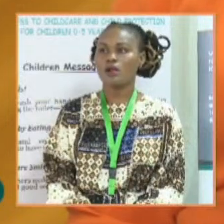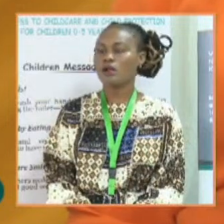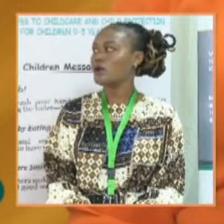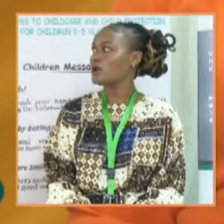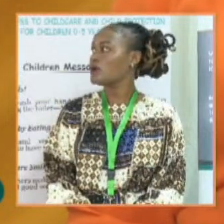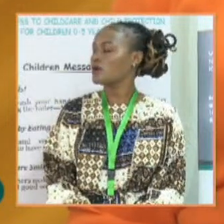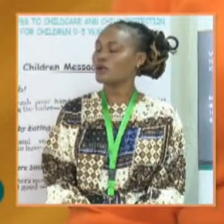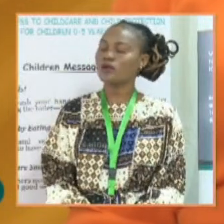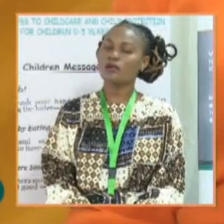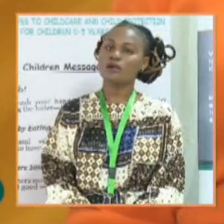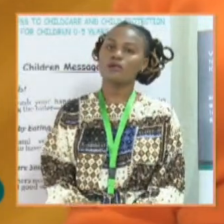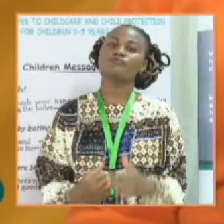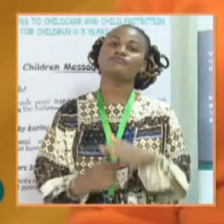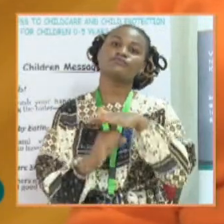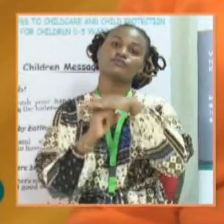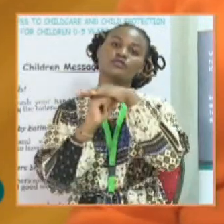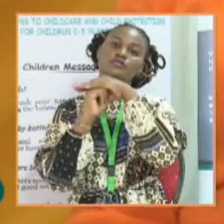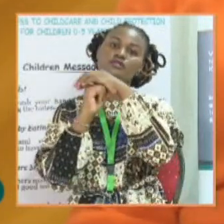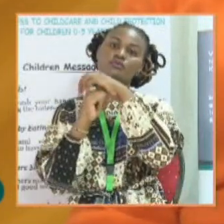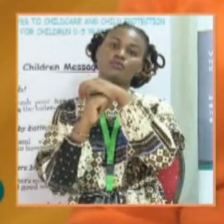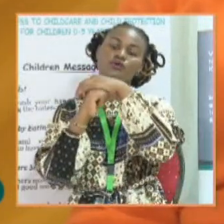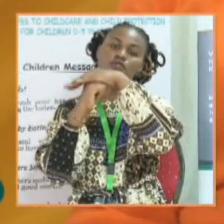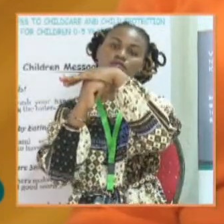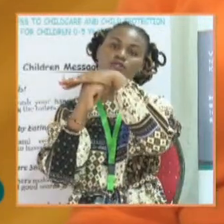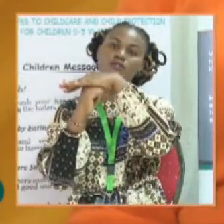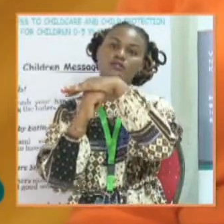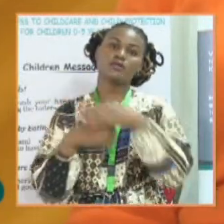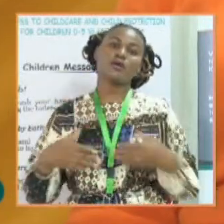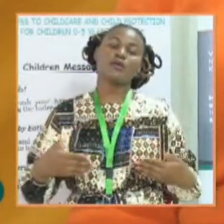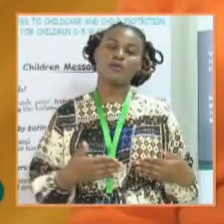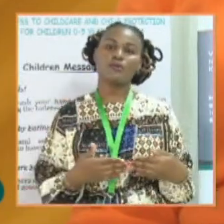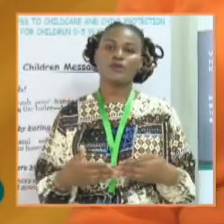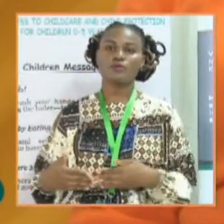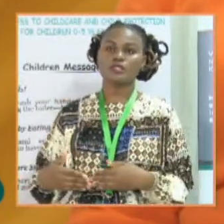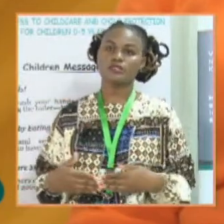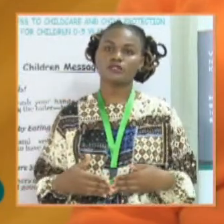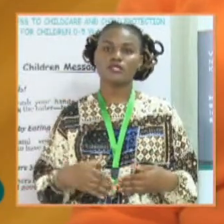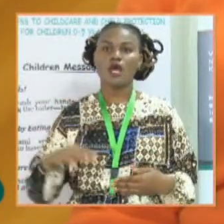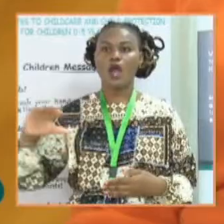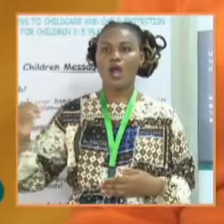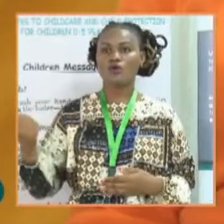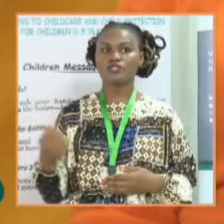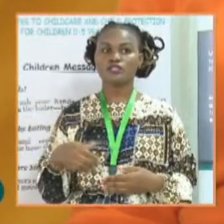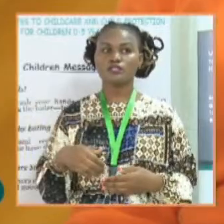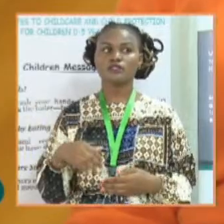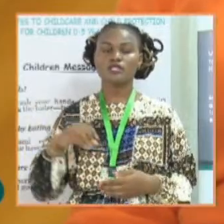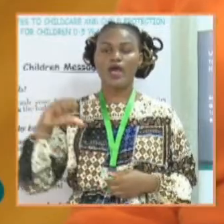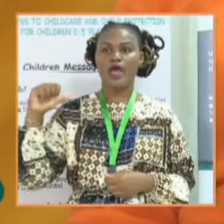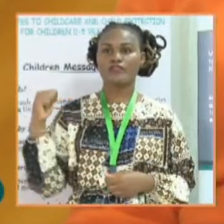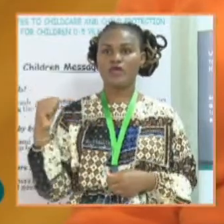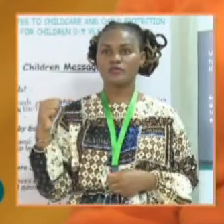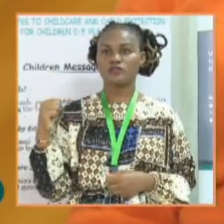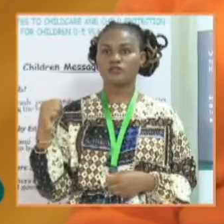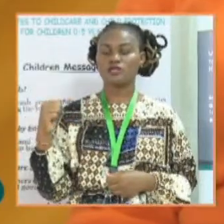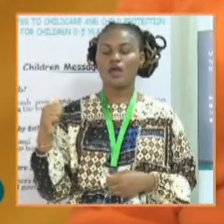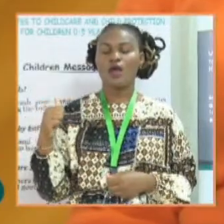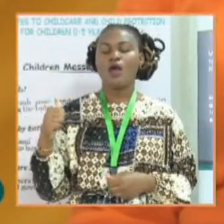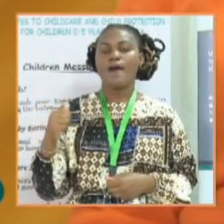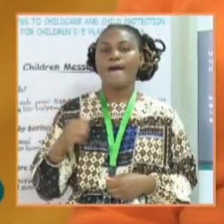can support children. In some counties, we could go like, for example, cash transfers. Some